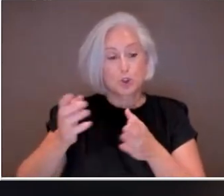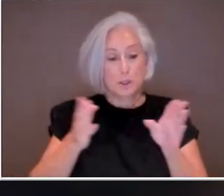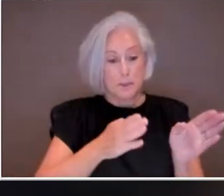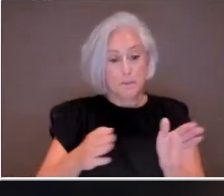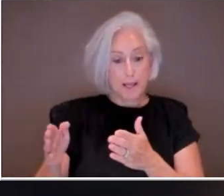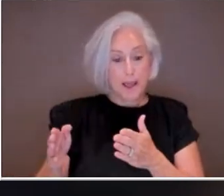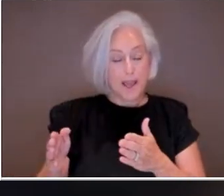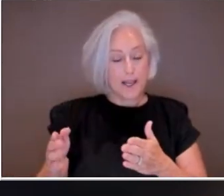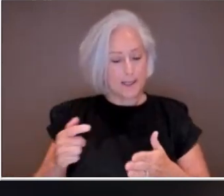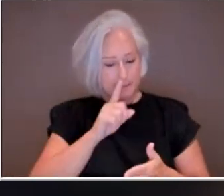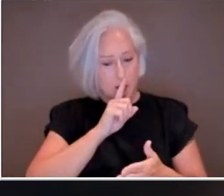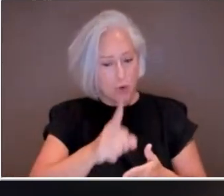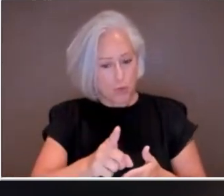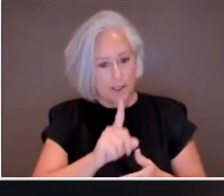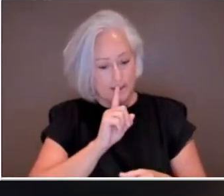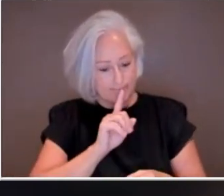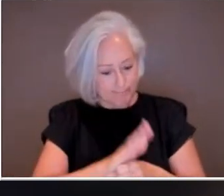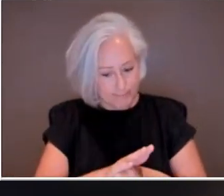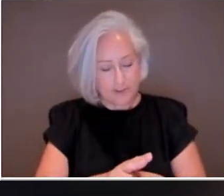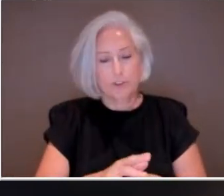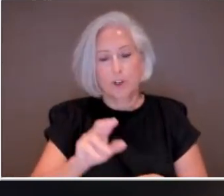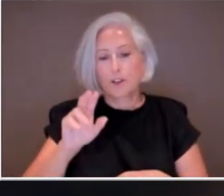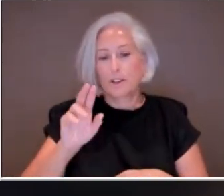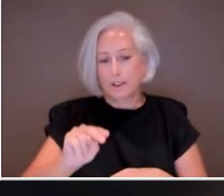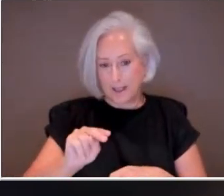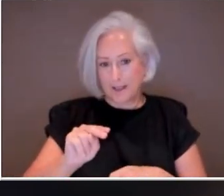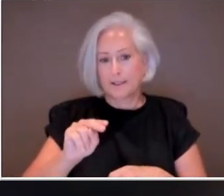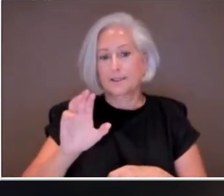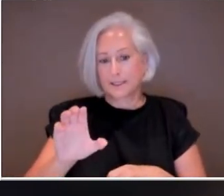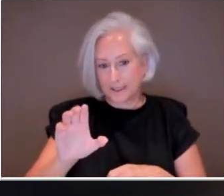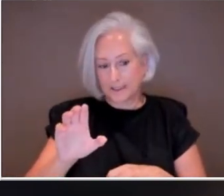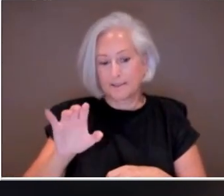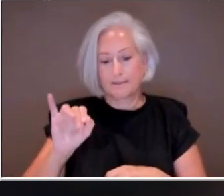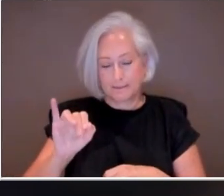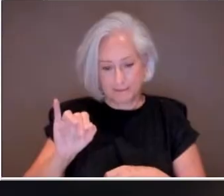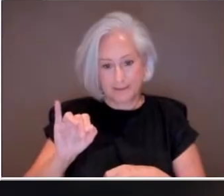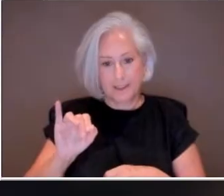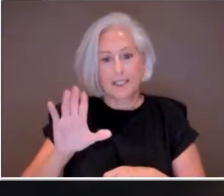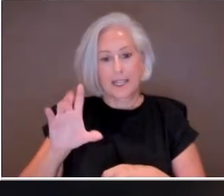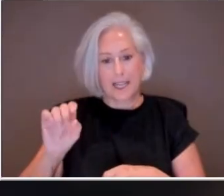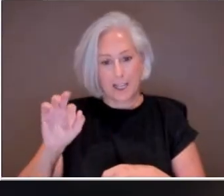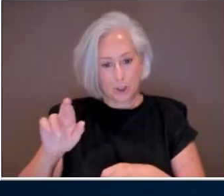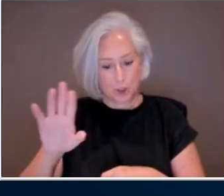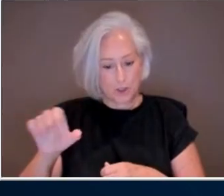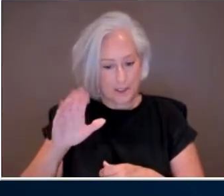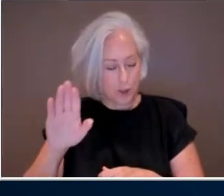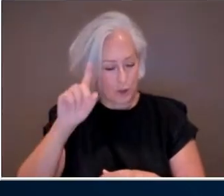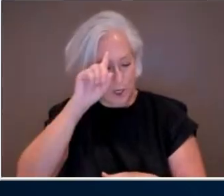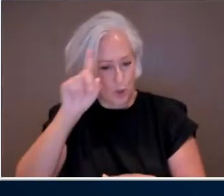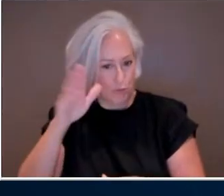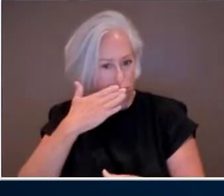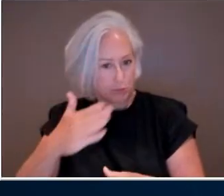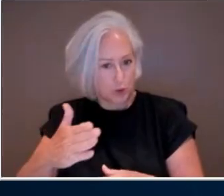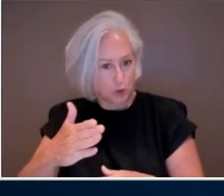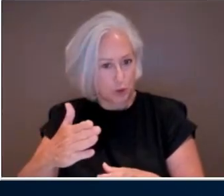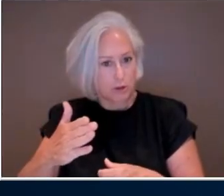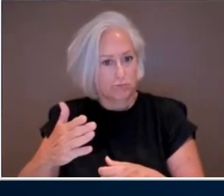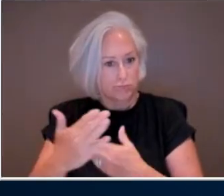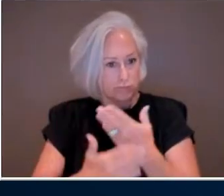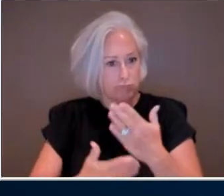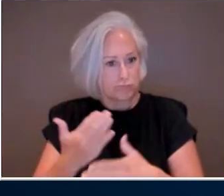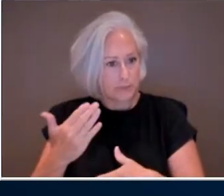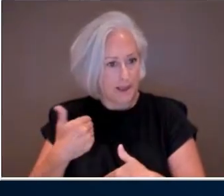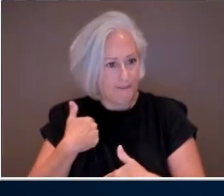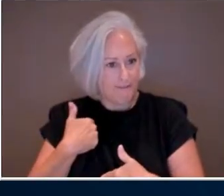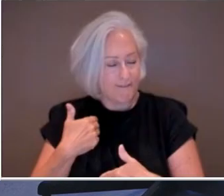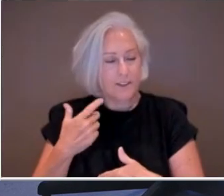confidence in our NCI designated cancer center that I knew she was in great hands. Dr. Abdallah, Jennifer was diagnosed with multiple